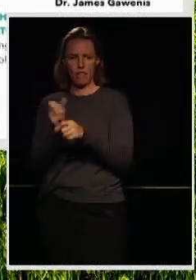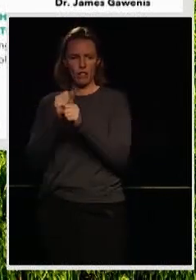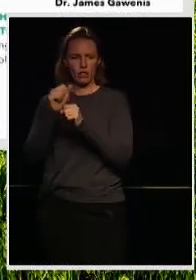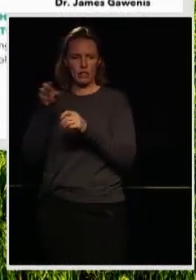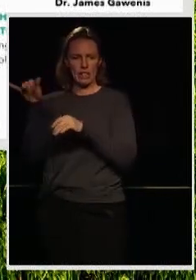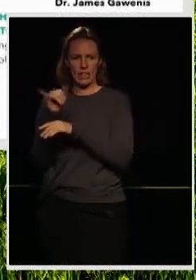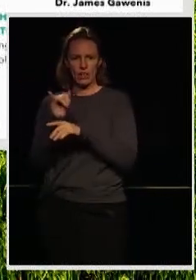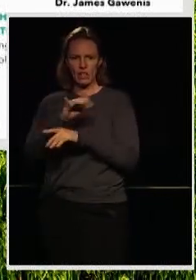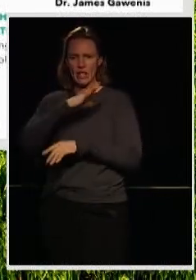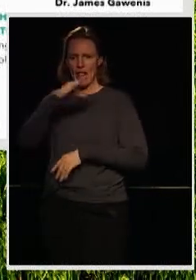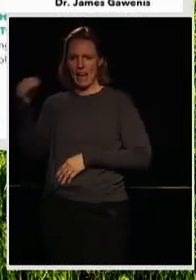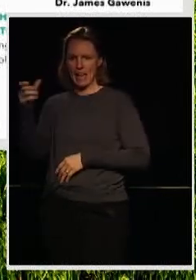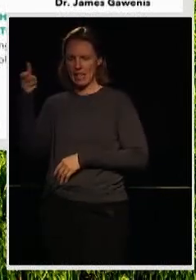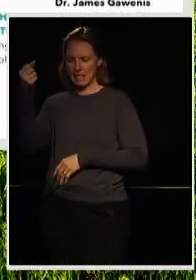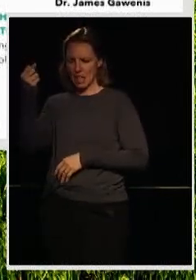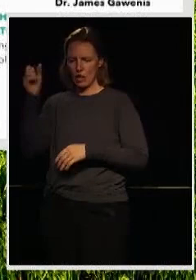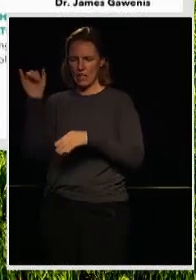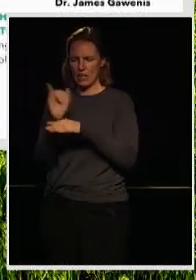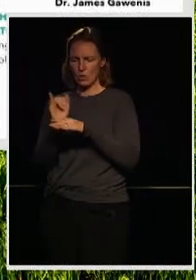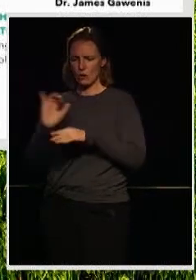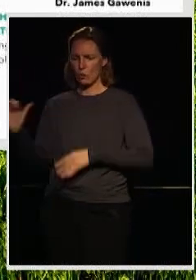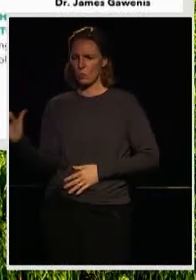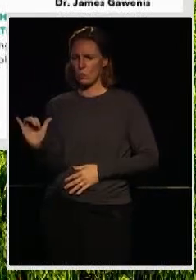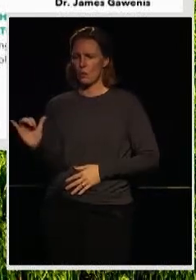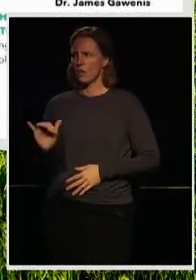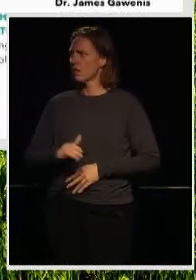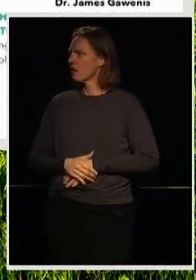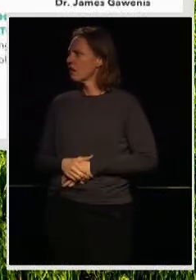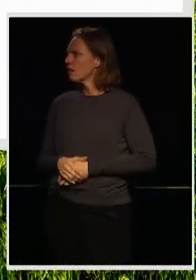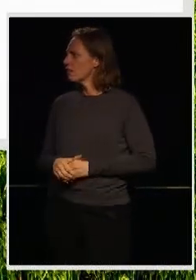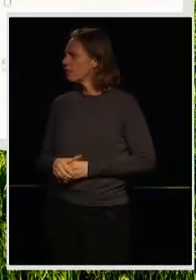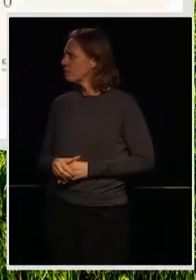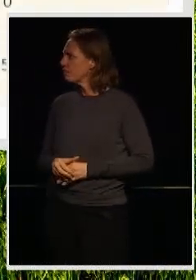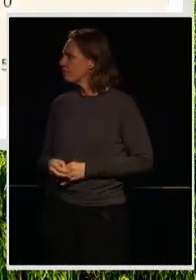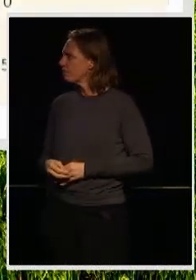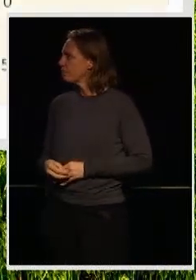industry and the dairy industry as well.